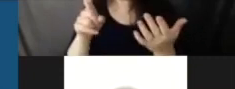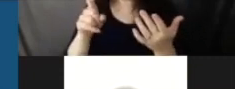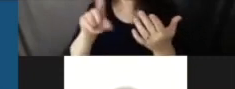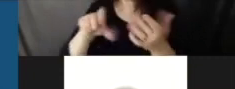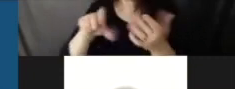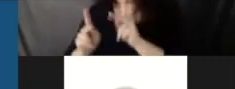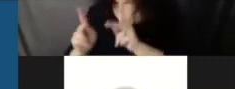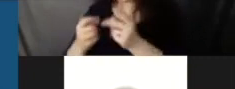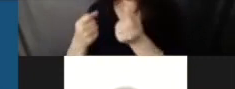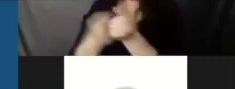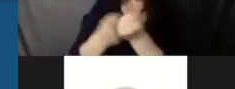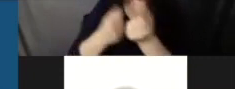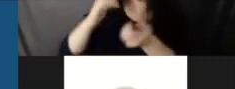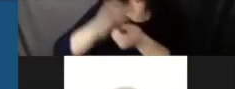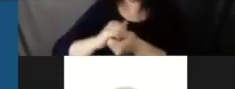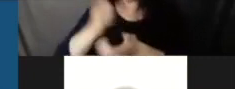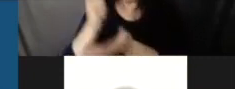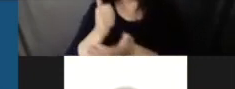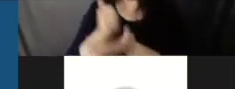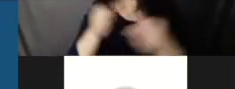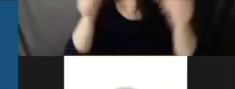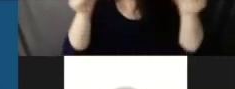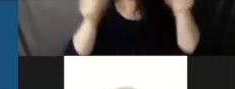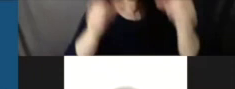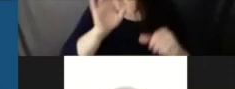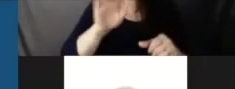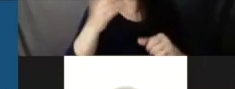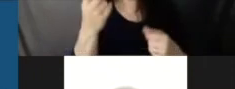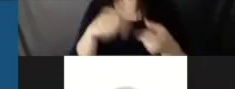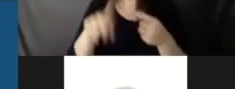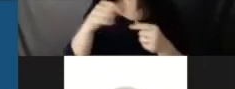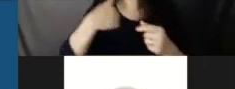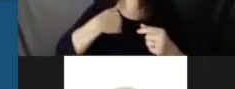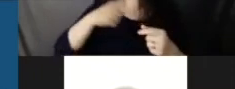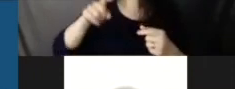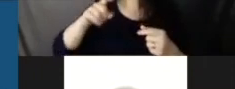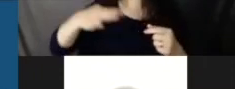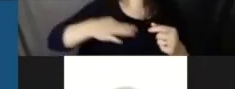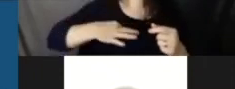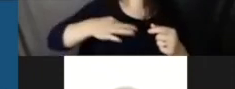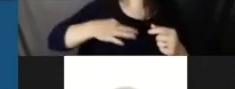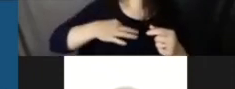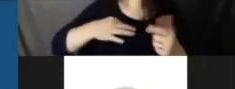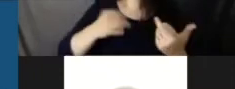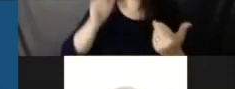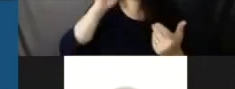you, and you post it on Facebook or somewhere that you require some volunteers, you require some alumni.